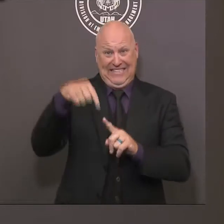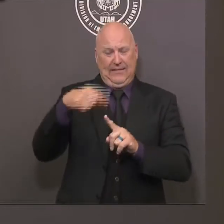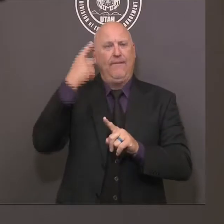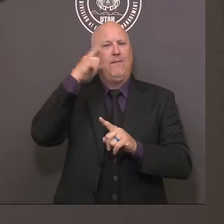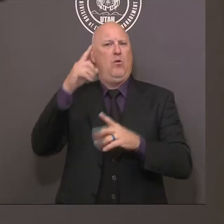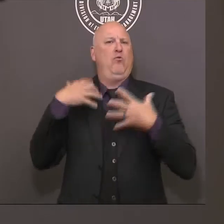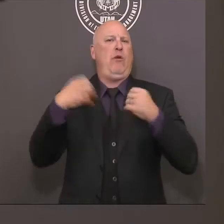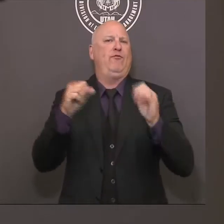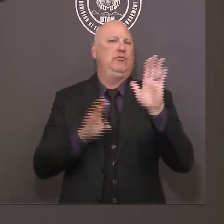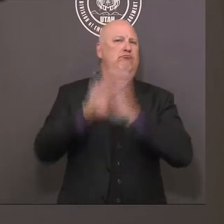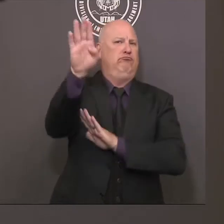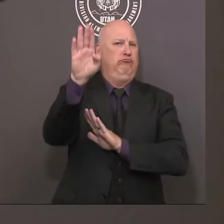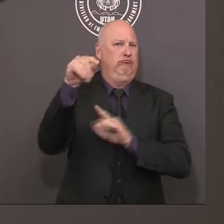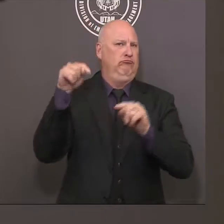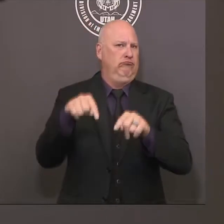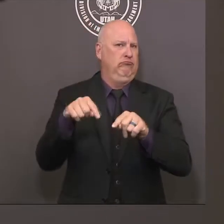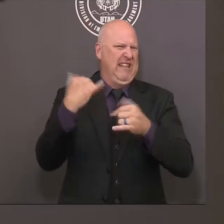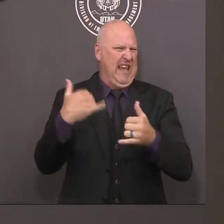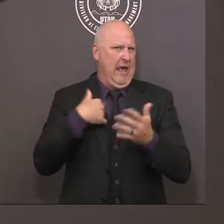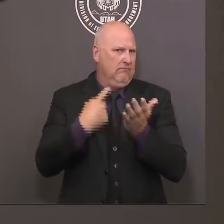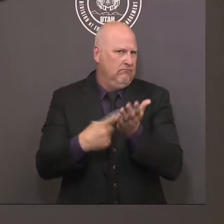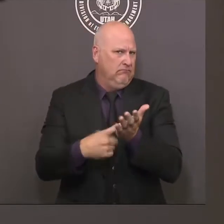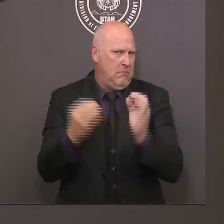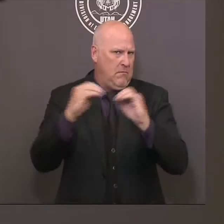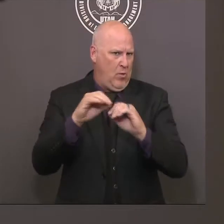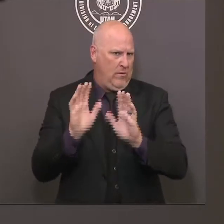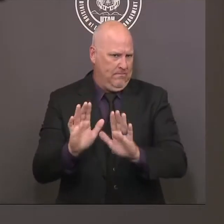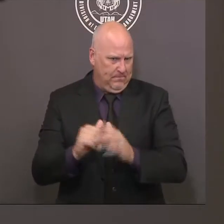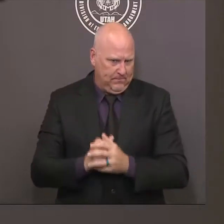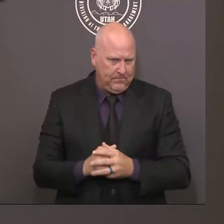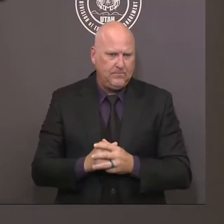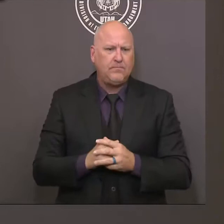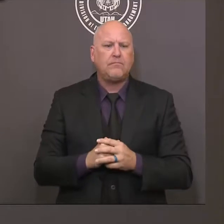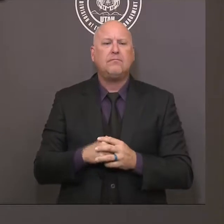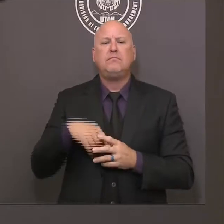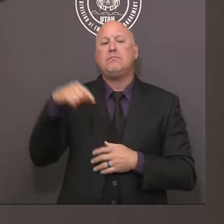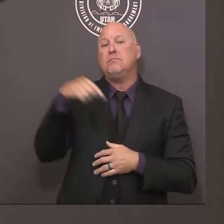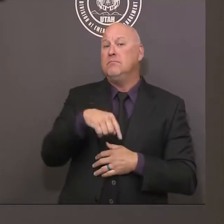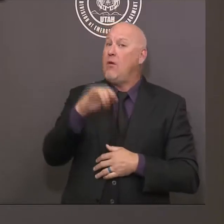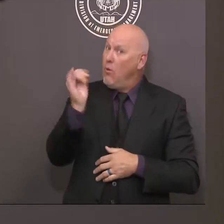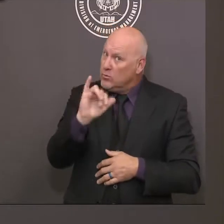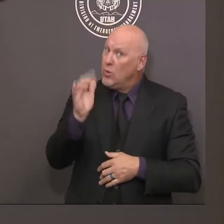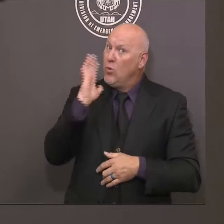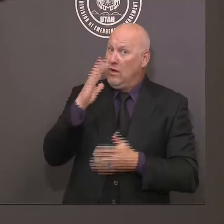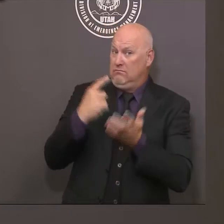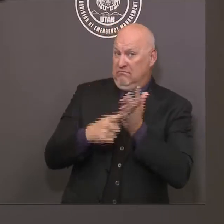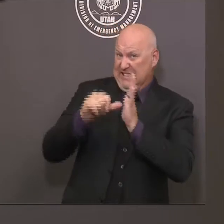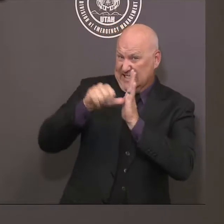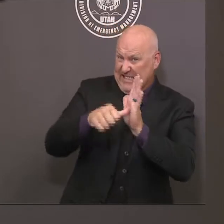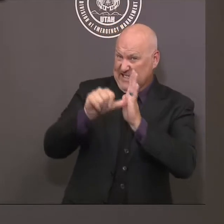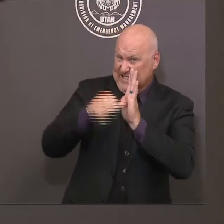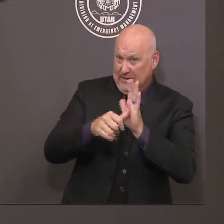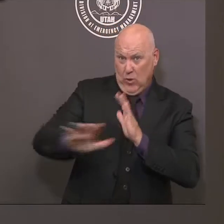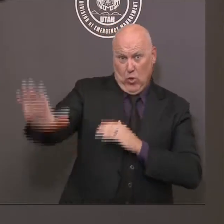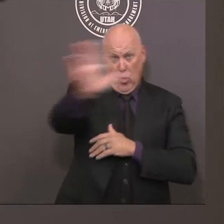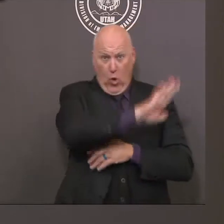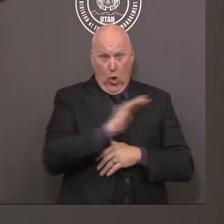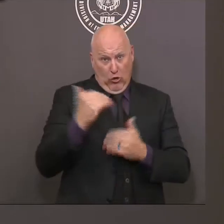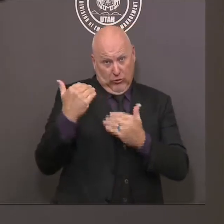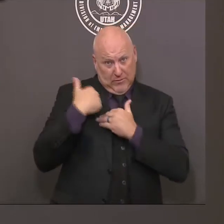on as a responsibility over the next 100 days, the next 250 days, and the next 500